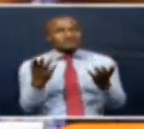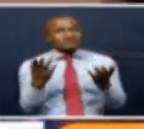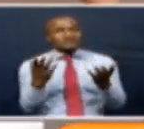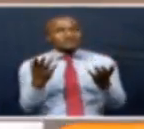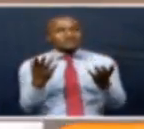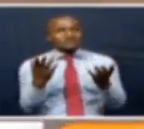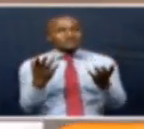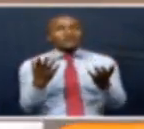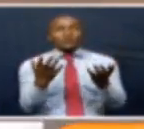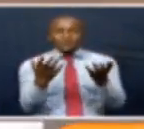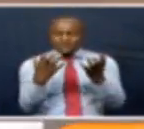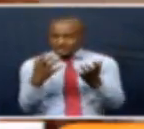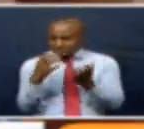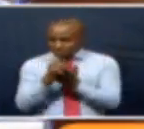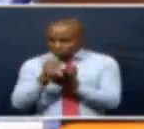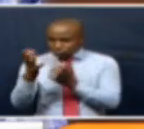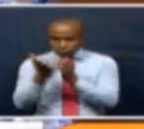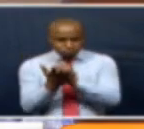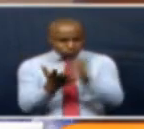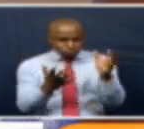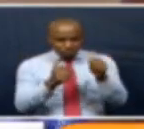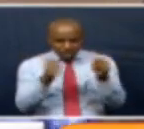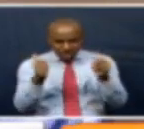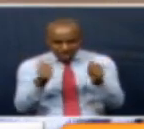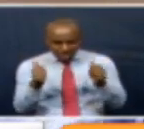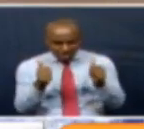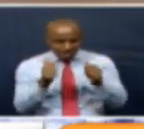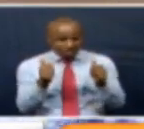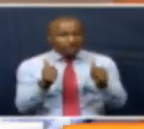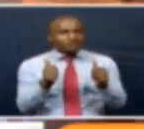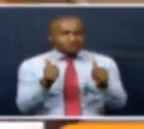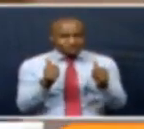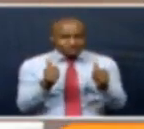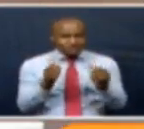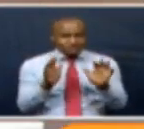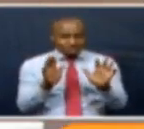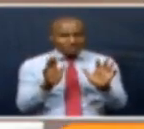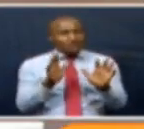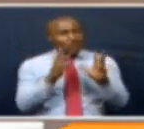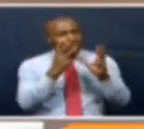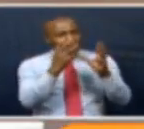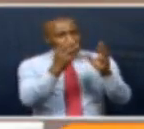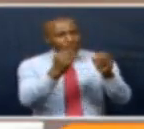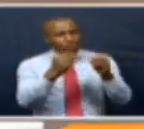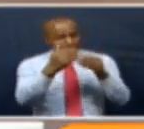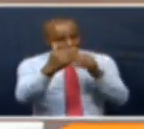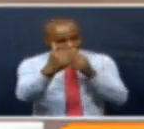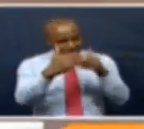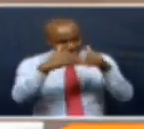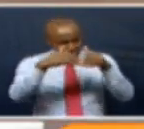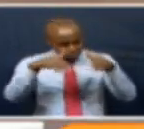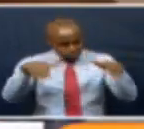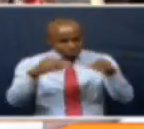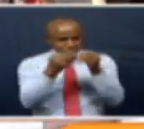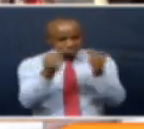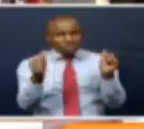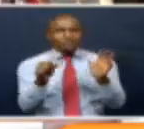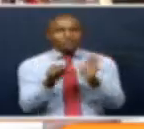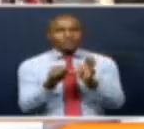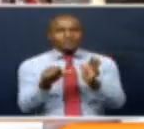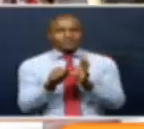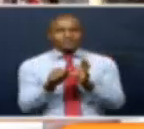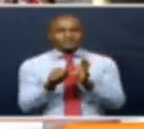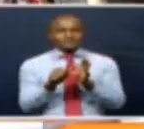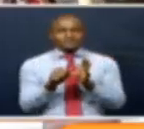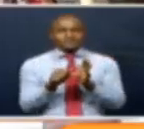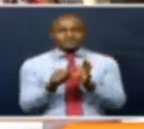we will review the deployment, tuhakikishe kwamba askari wanaenda karibu na mpaka, wanashughulikia shida zote pande hizo. And the extent